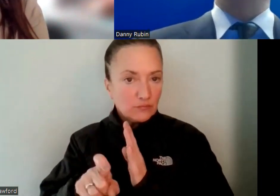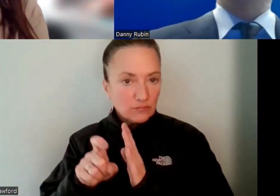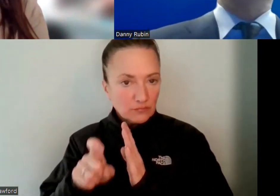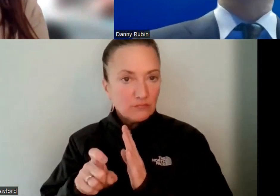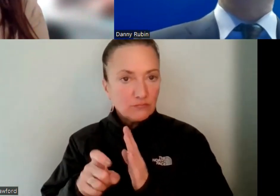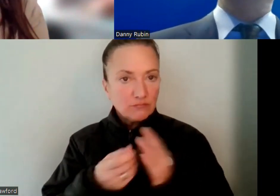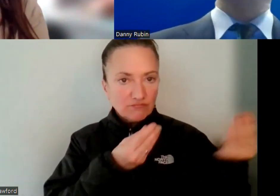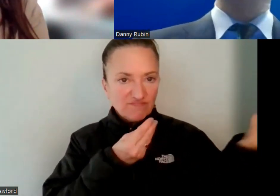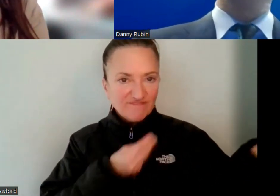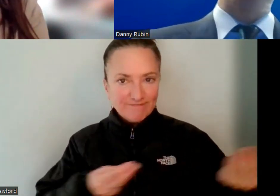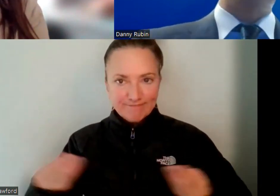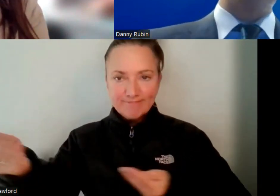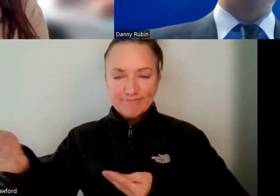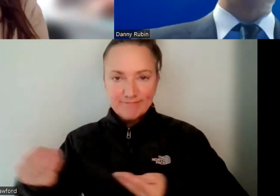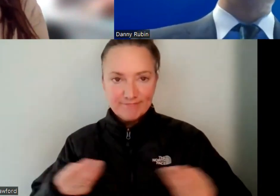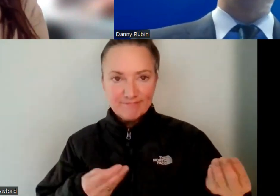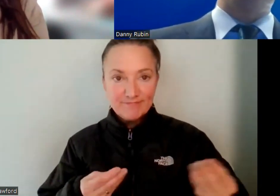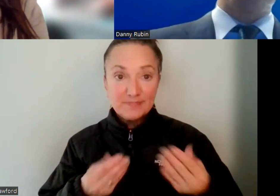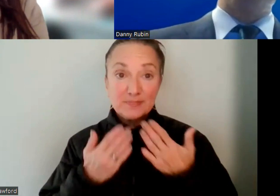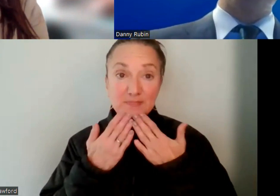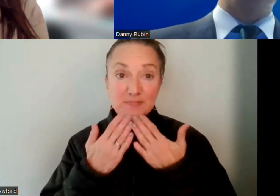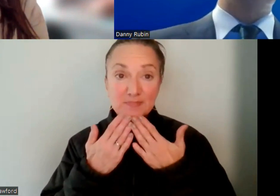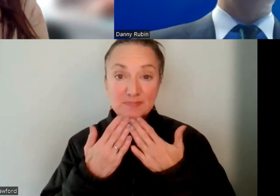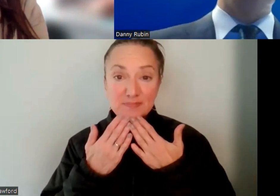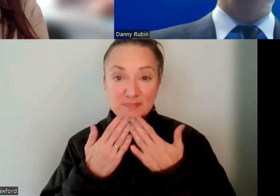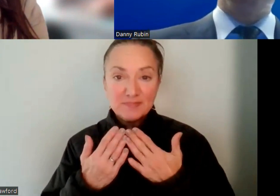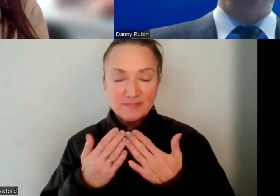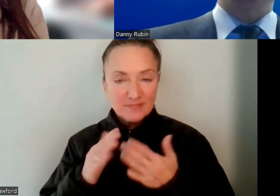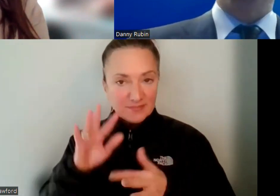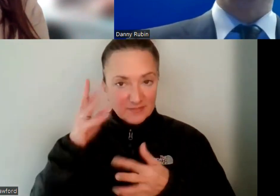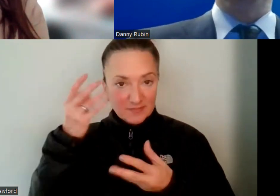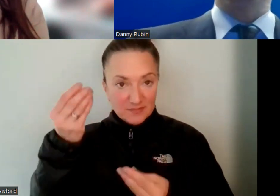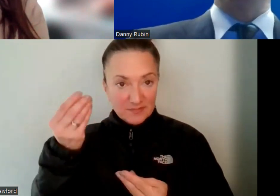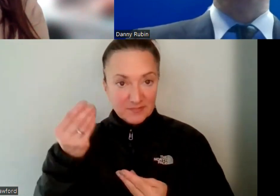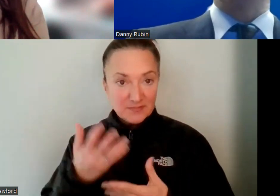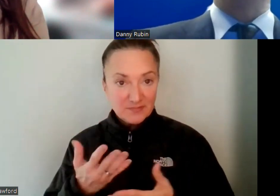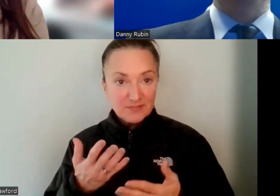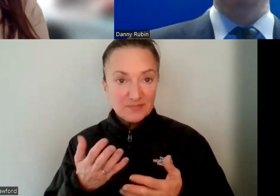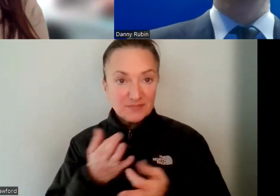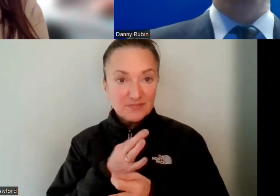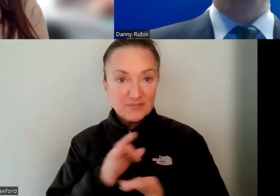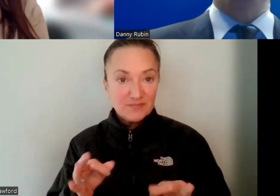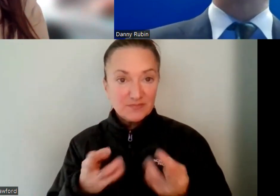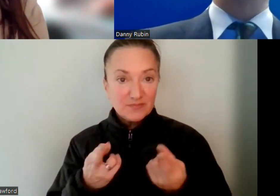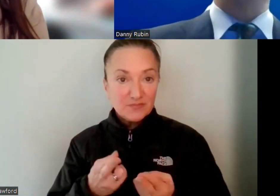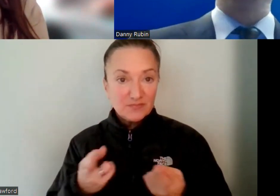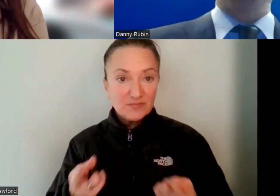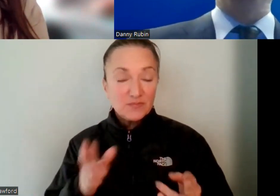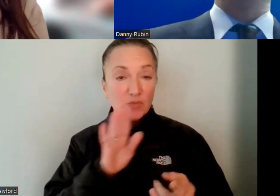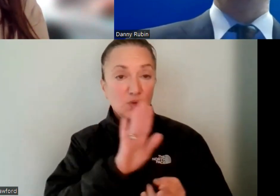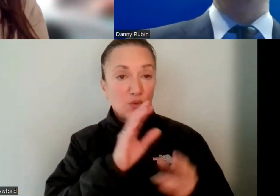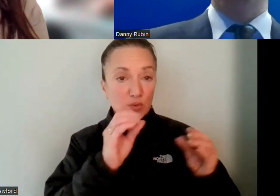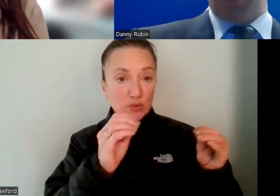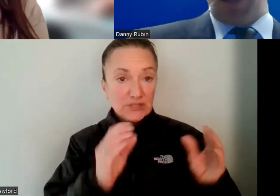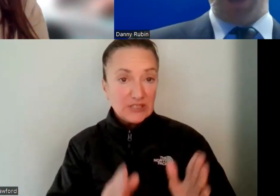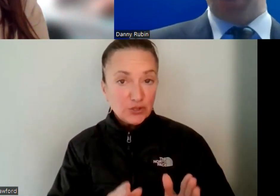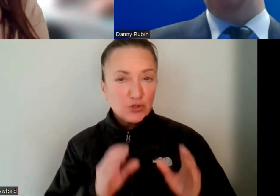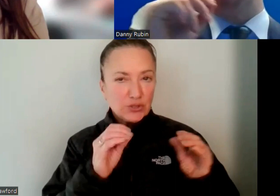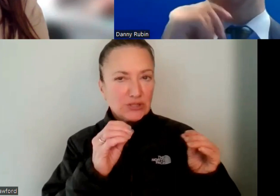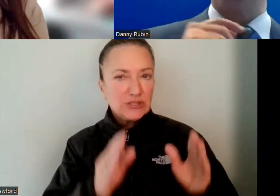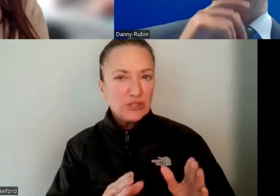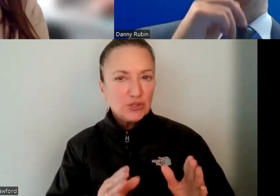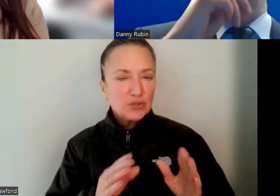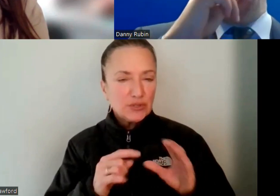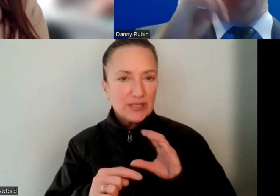from job to job. By the way, thank you to everybody putting their information about the free resources. This is intended for the teachers. So please, teachers only emails in